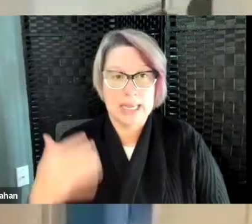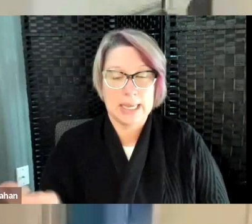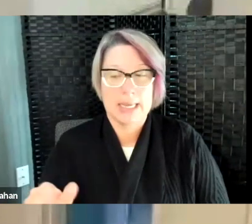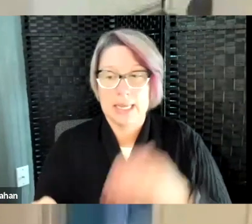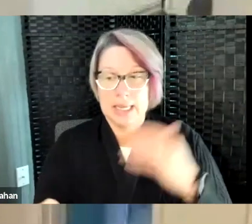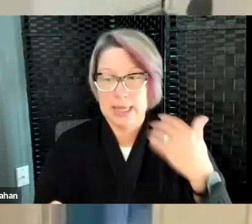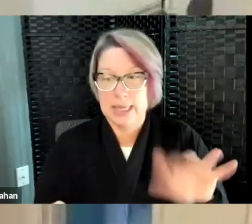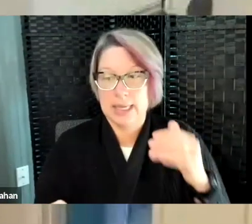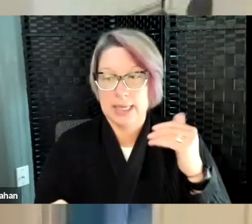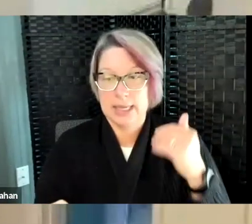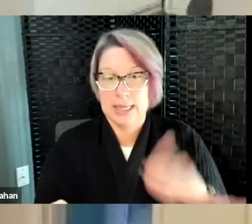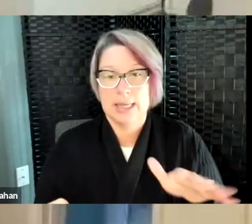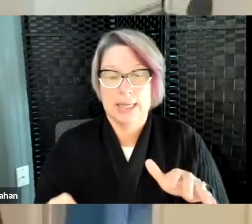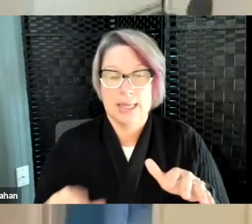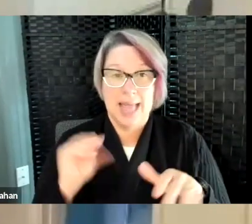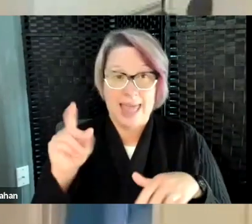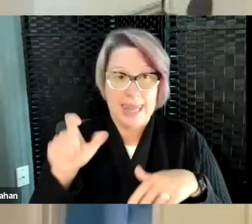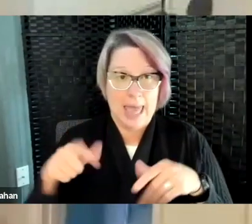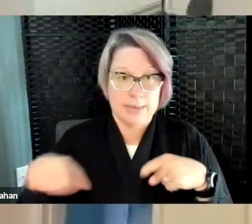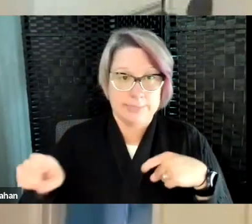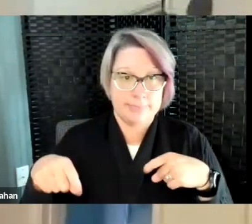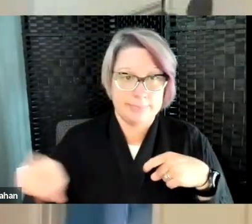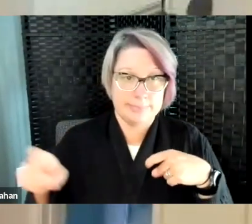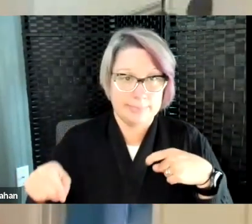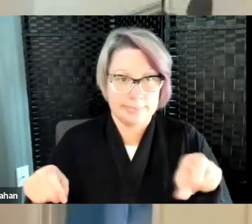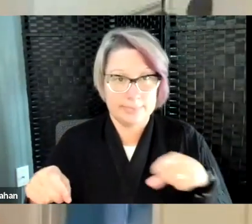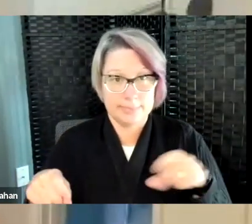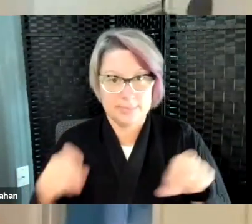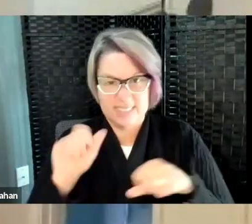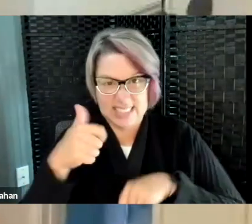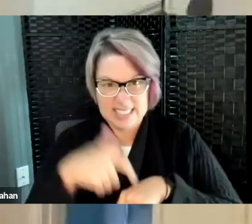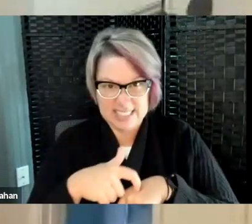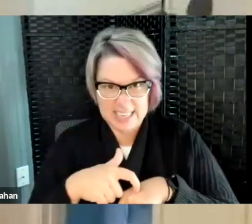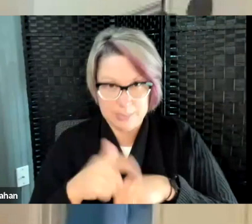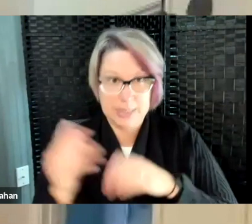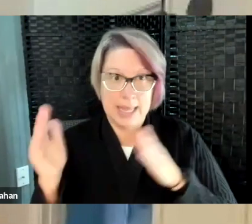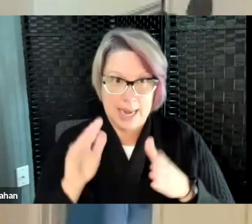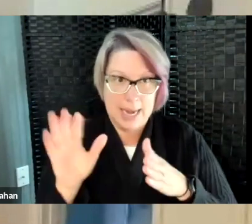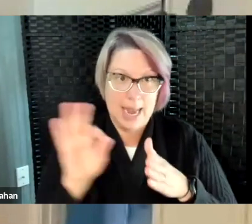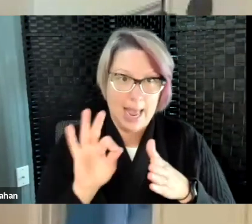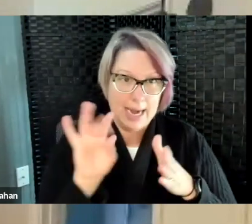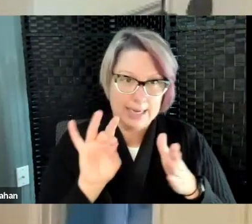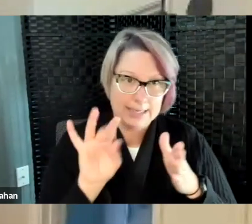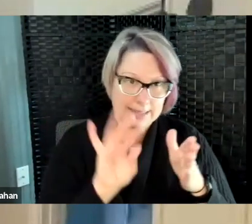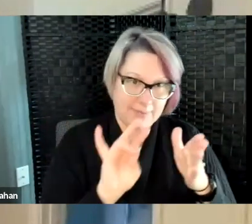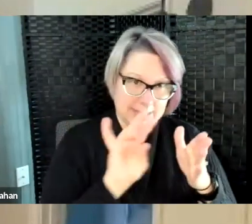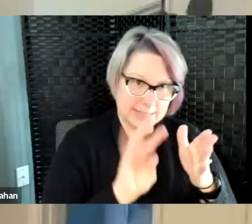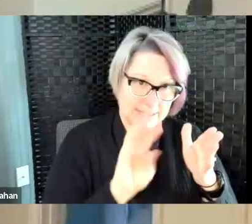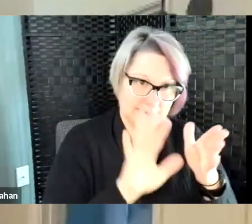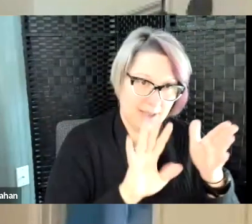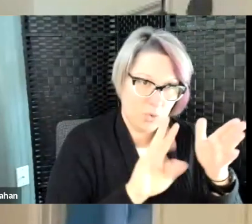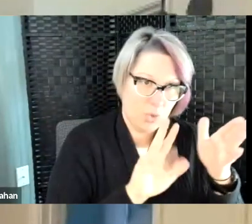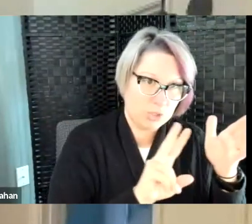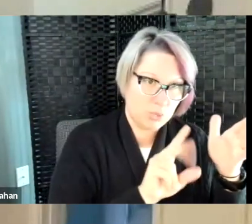hand, and then each leg 10 times. And then we're going to do it 9 times. 8, 7, 6, 5, 4, 3, 2,